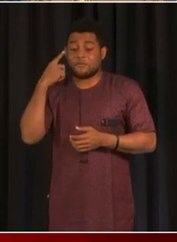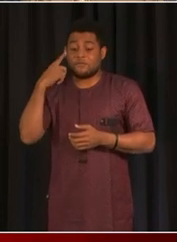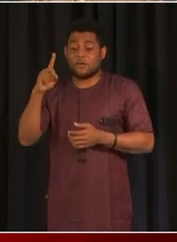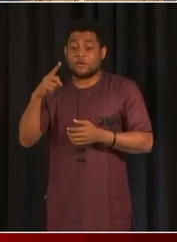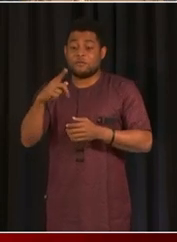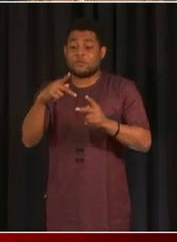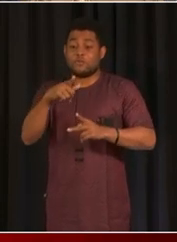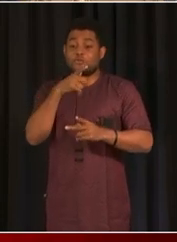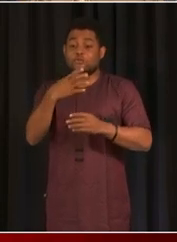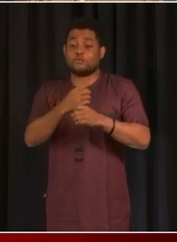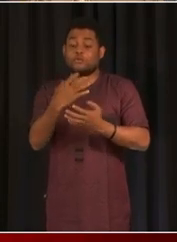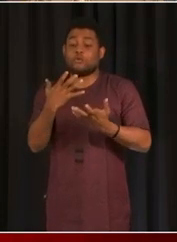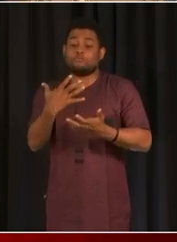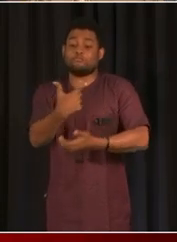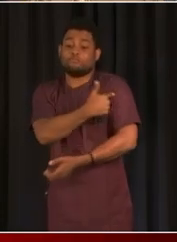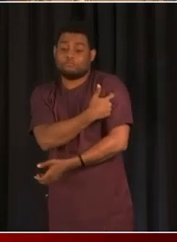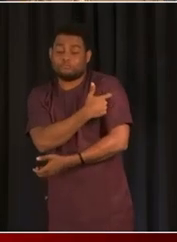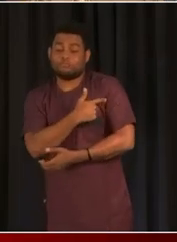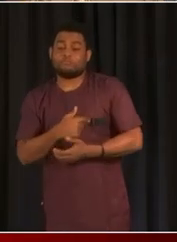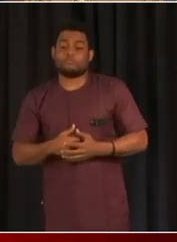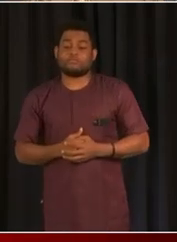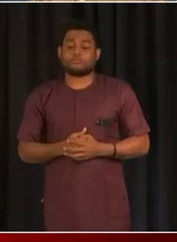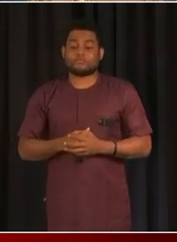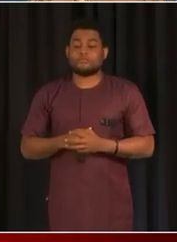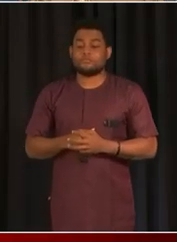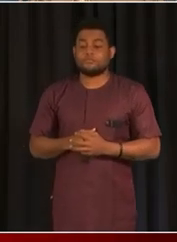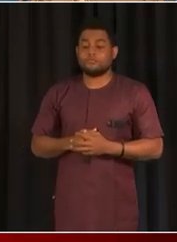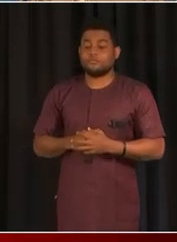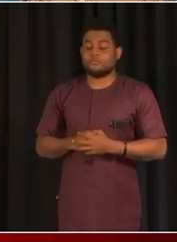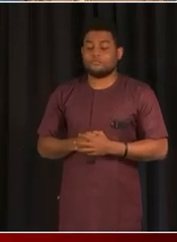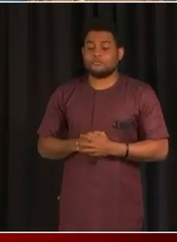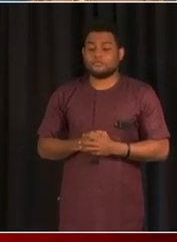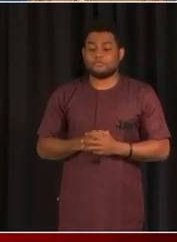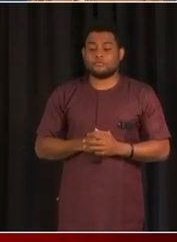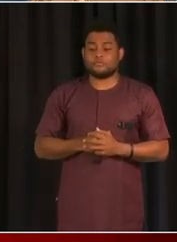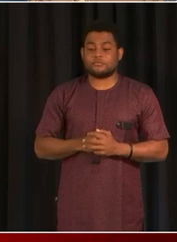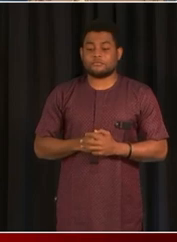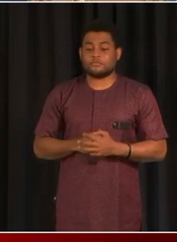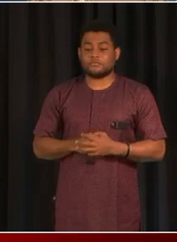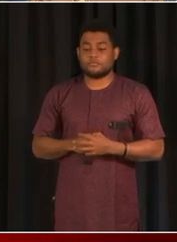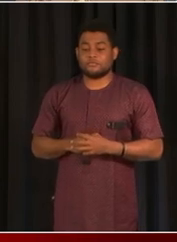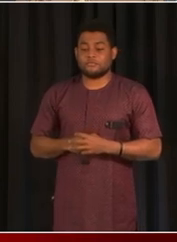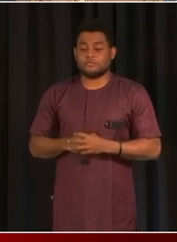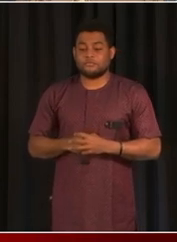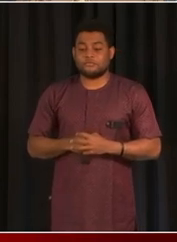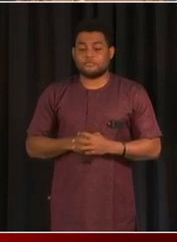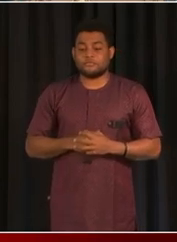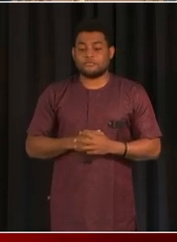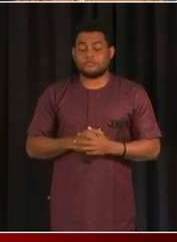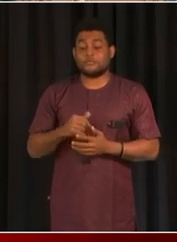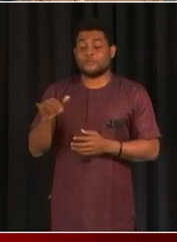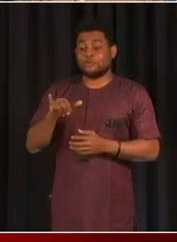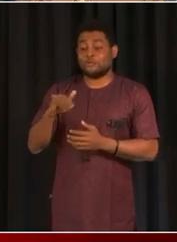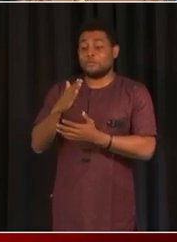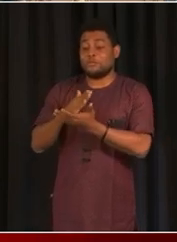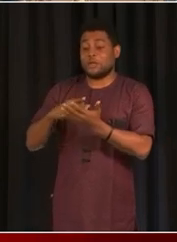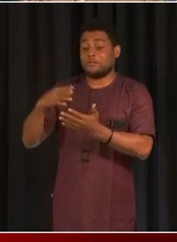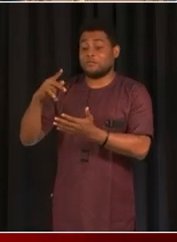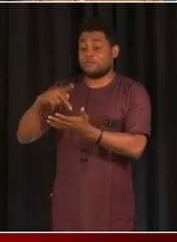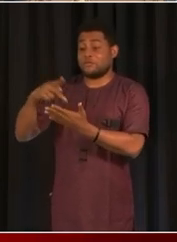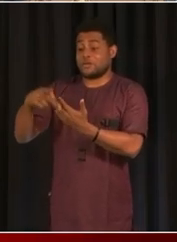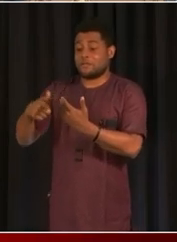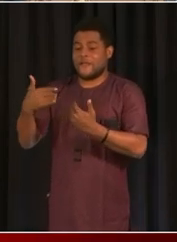incentive vaccination site. And also part of that program are vaccine buddies.